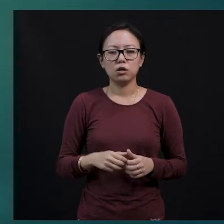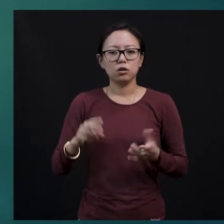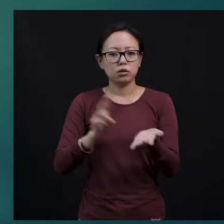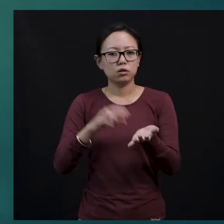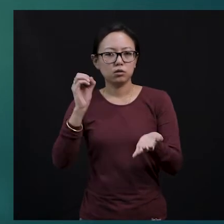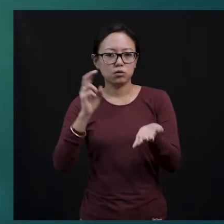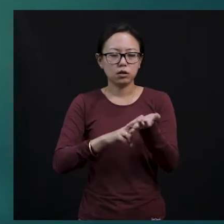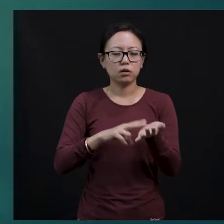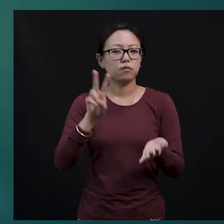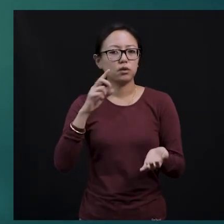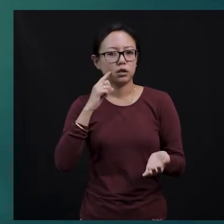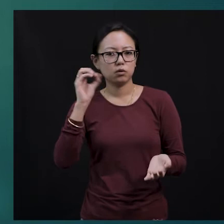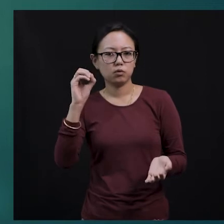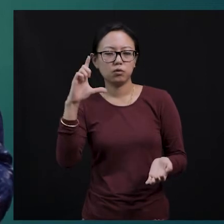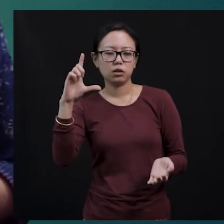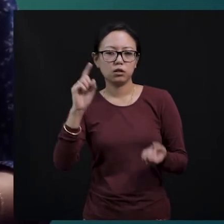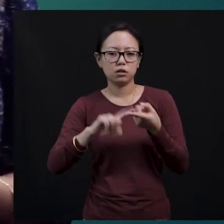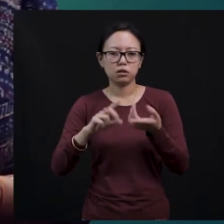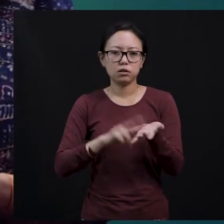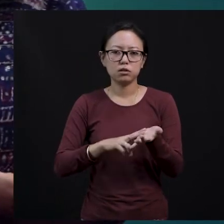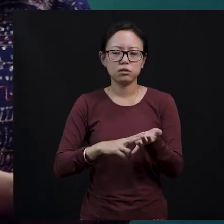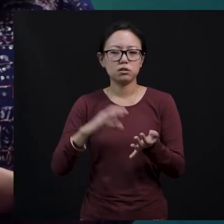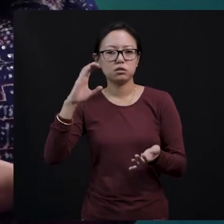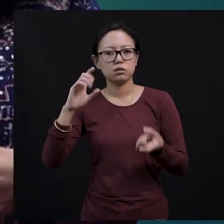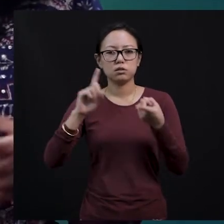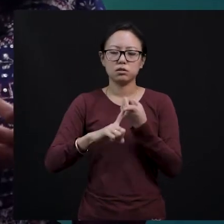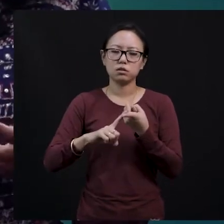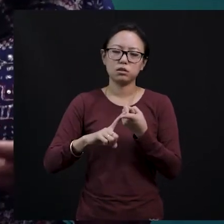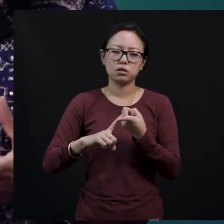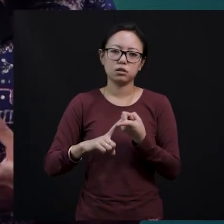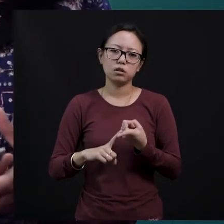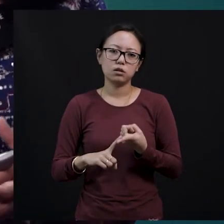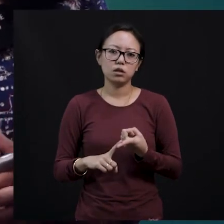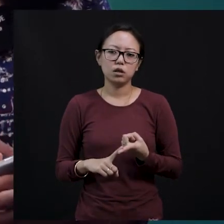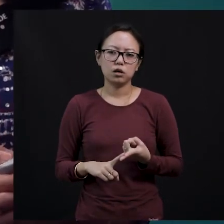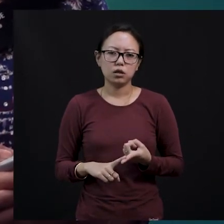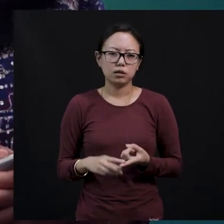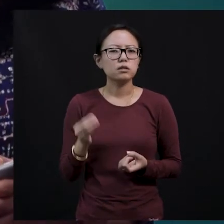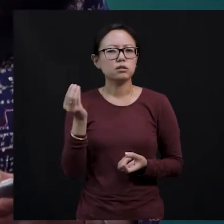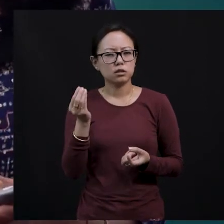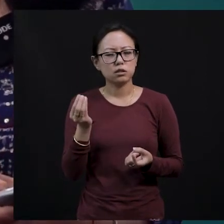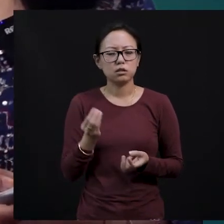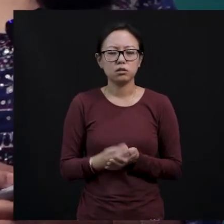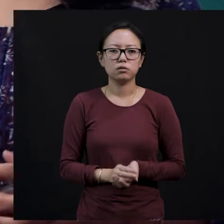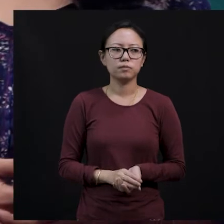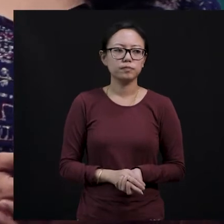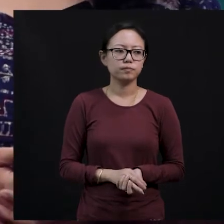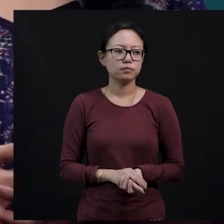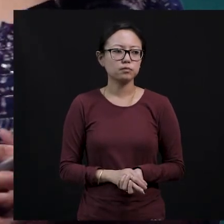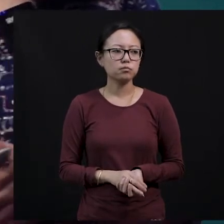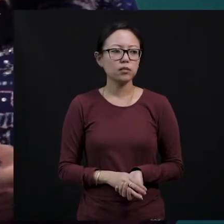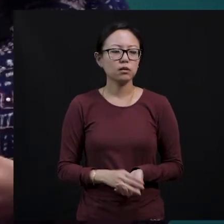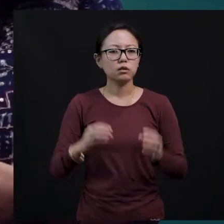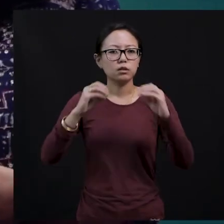Then, the most important one, Bhim Rao Ambedkar. If you have gone through his autobiography and biographies, you will see